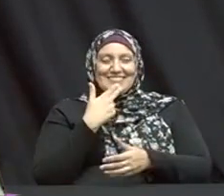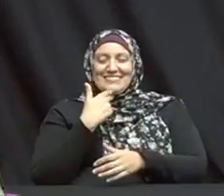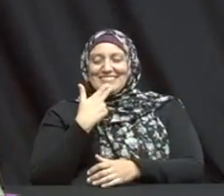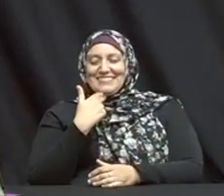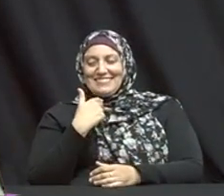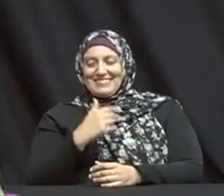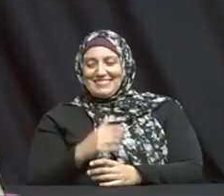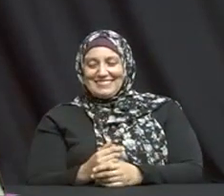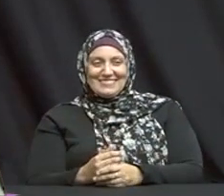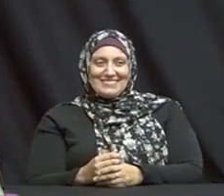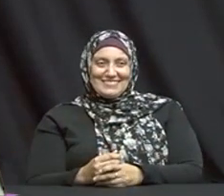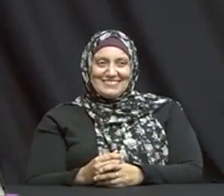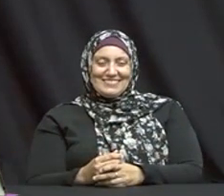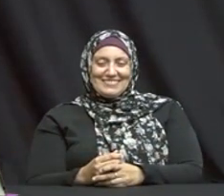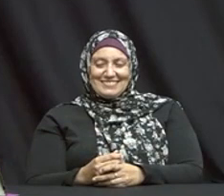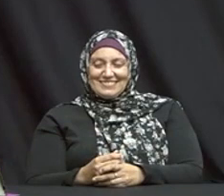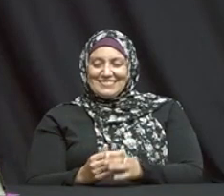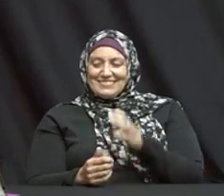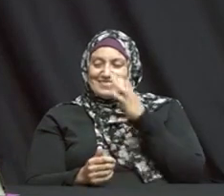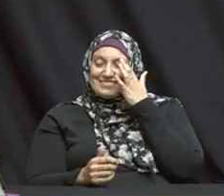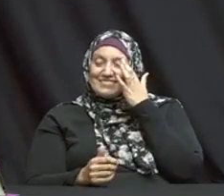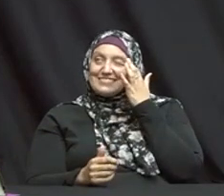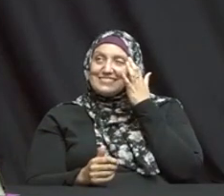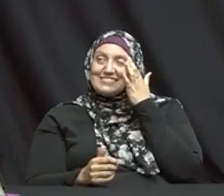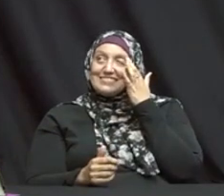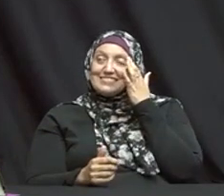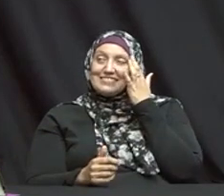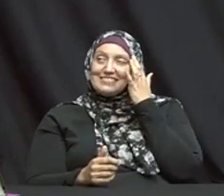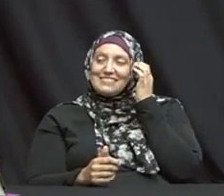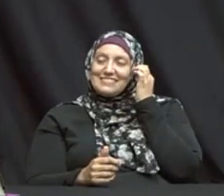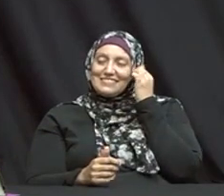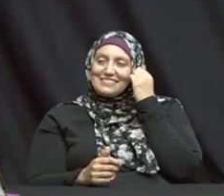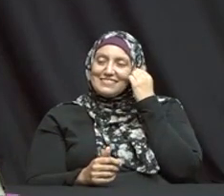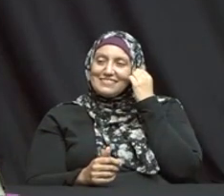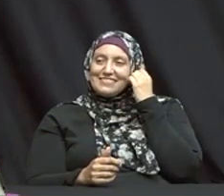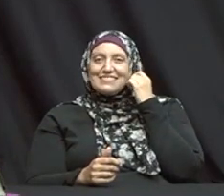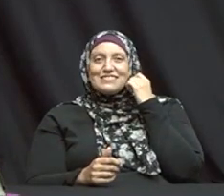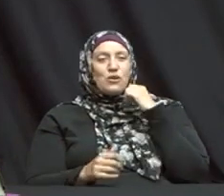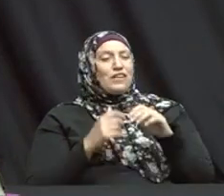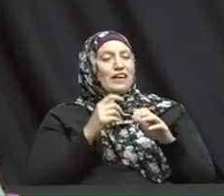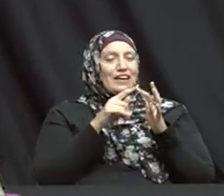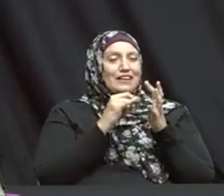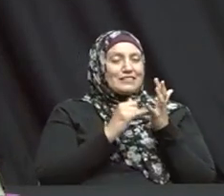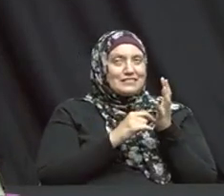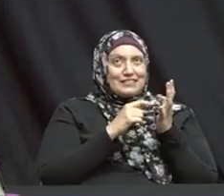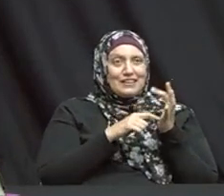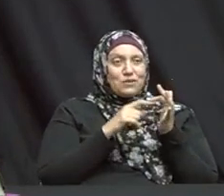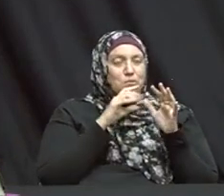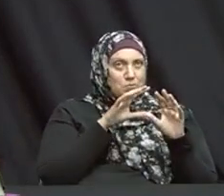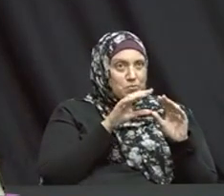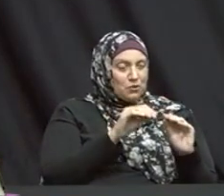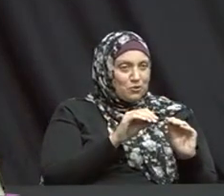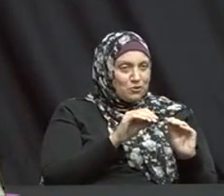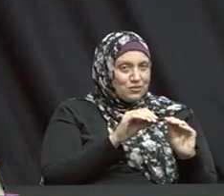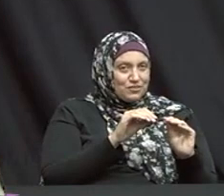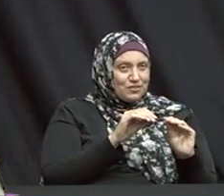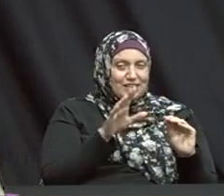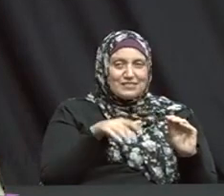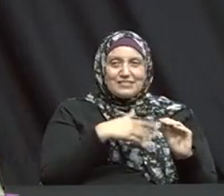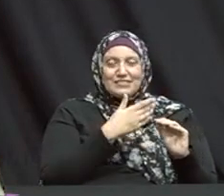That's for my daughter. You've sort of paused the estate until such time, but the fixed entitlement ultimately is